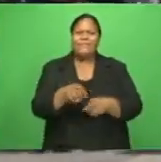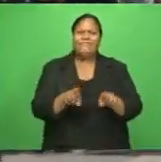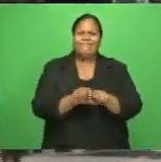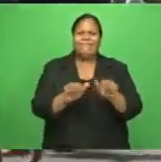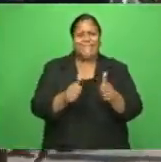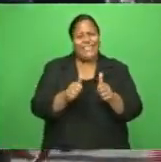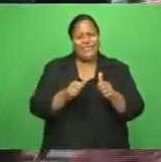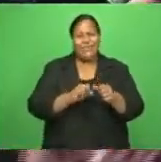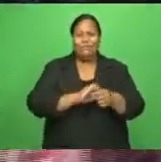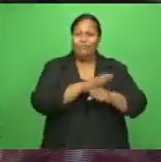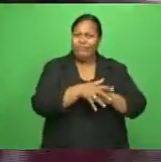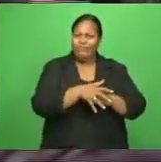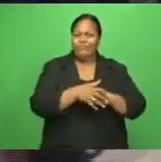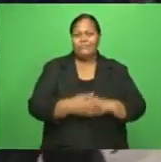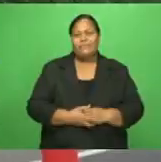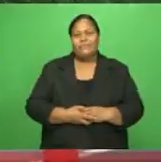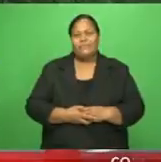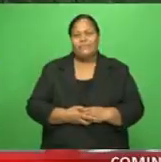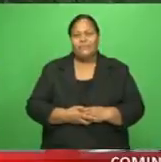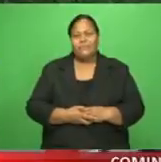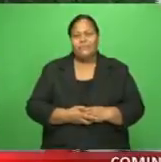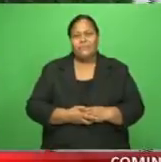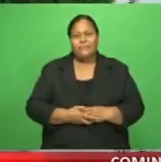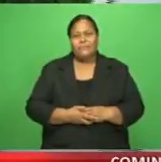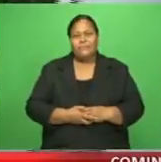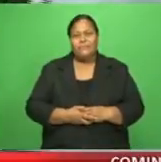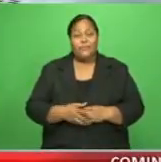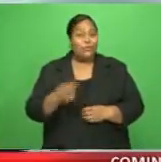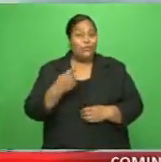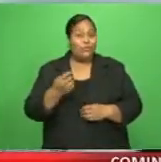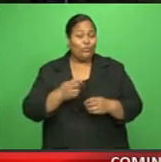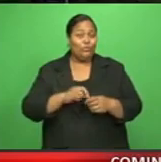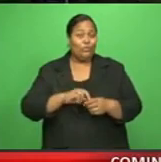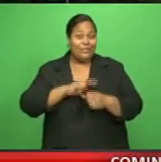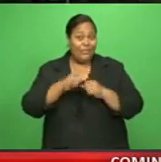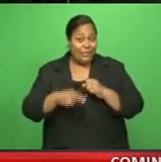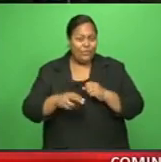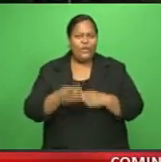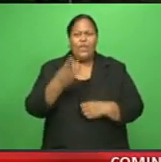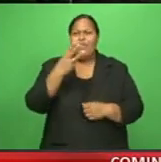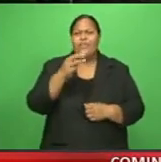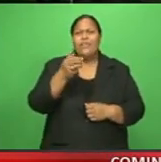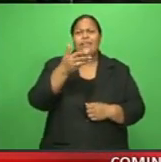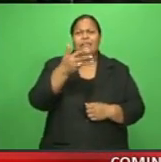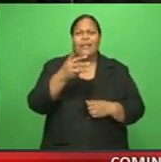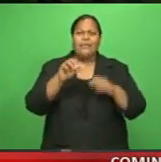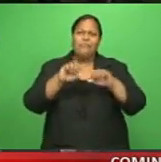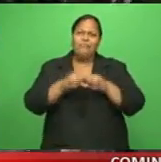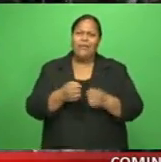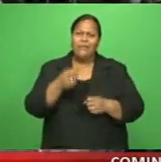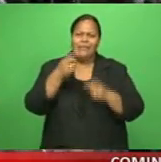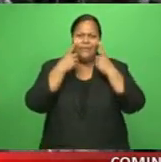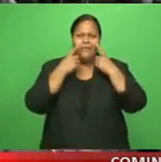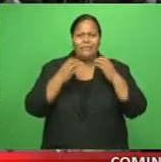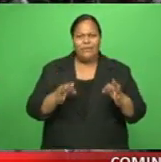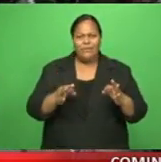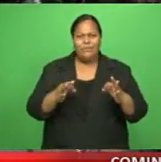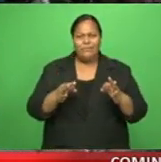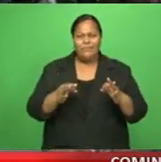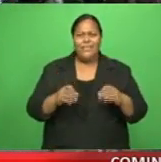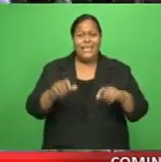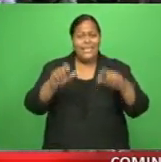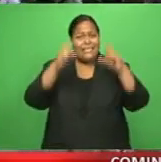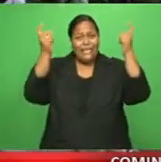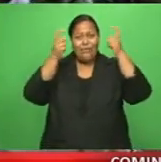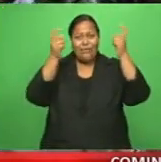Kumar, FBC News. Up ahead, 39 arrests for curfew breaches and celebrating Bastille Day